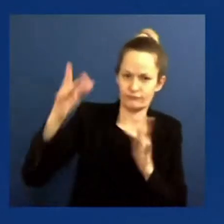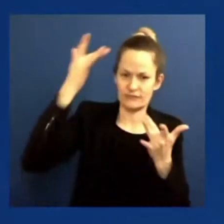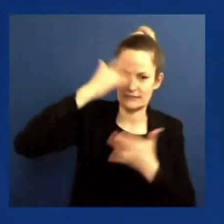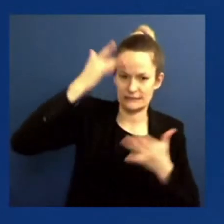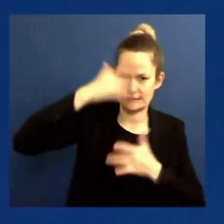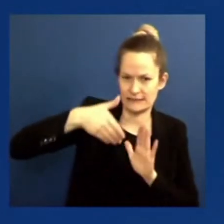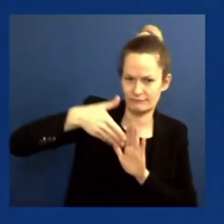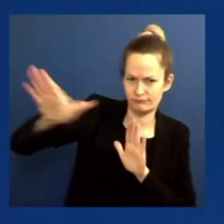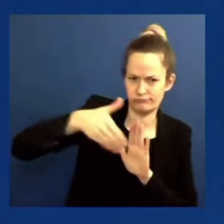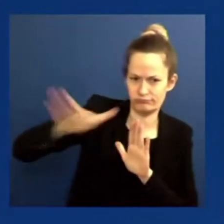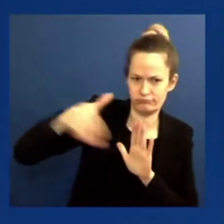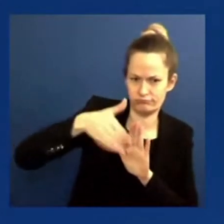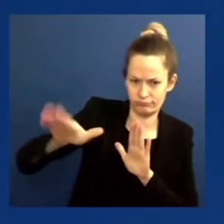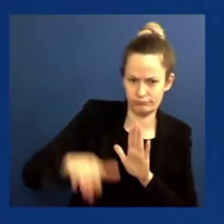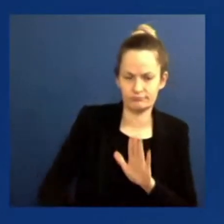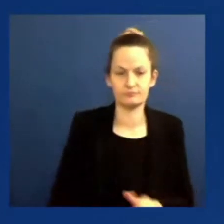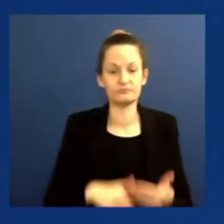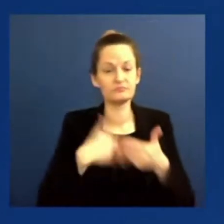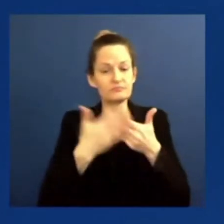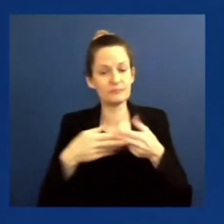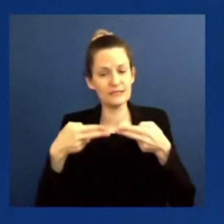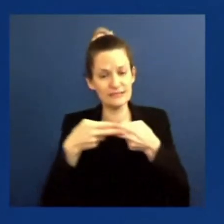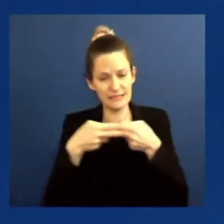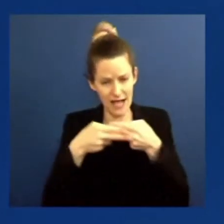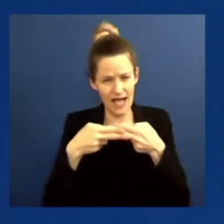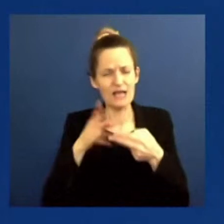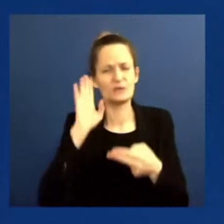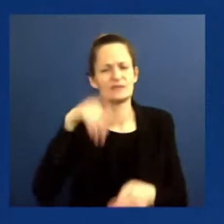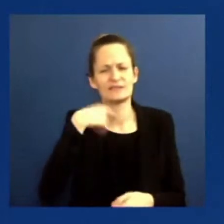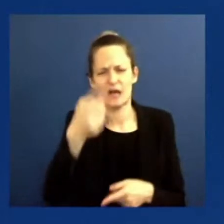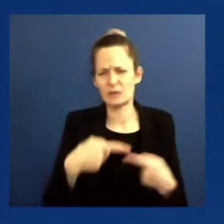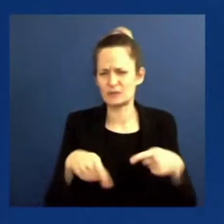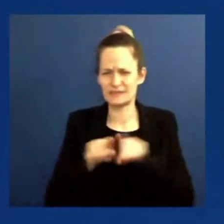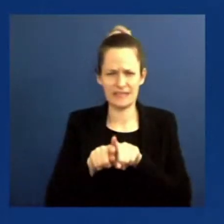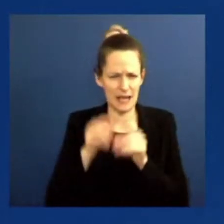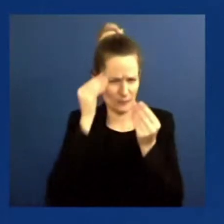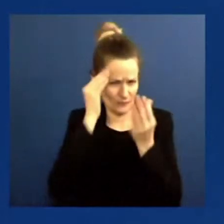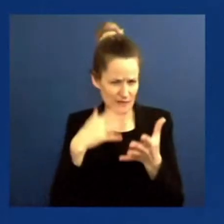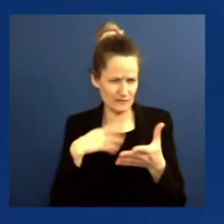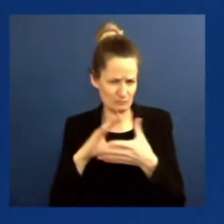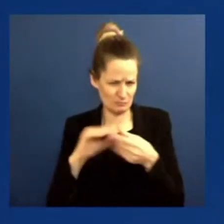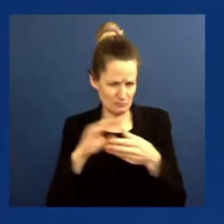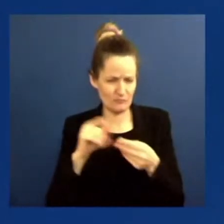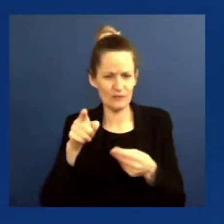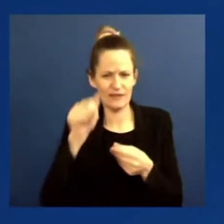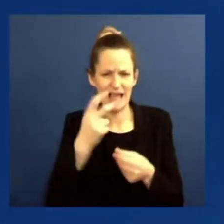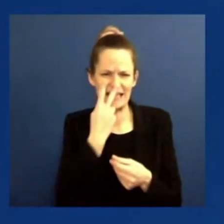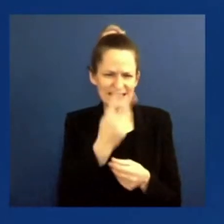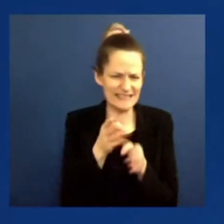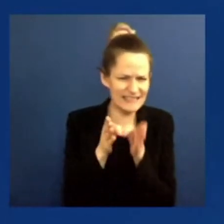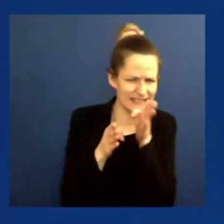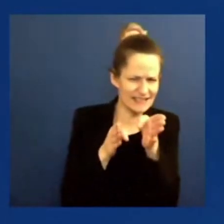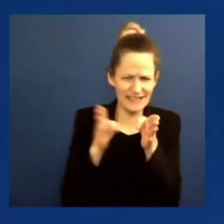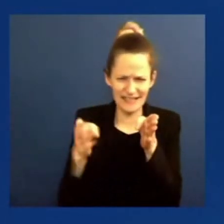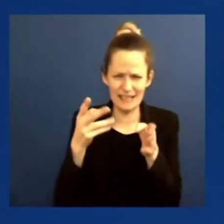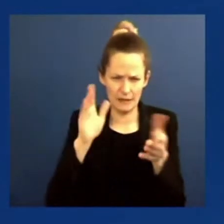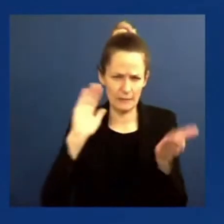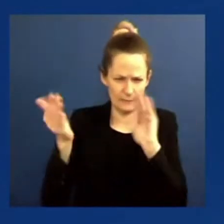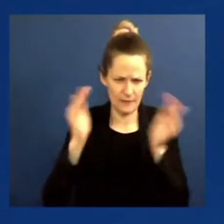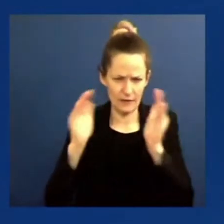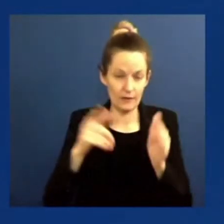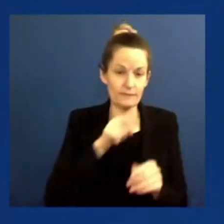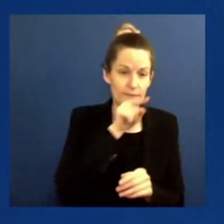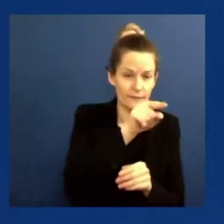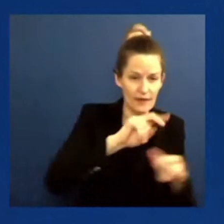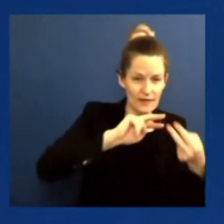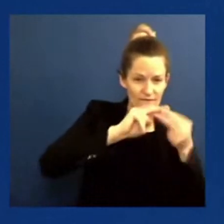that, because if you look at either the left or the right, when you go from one variant to another, there's a great